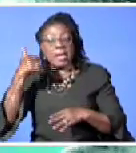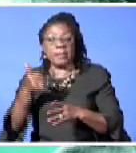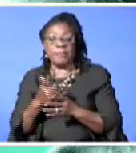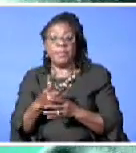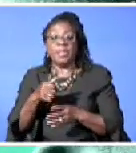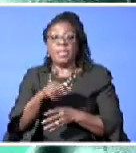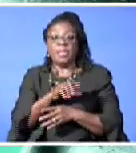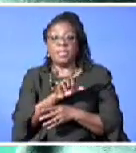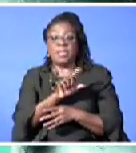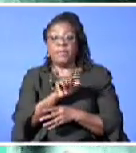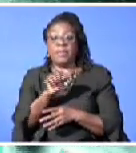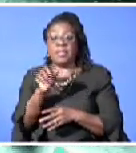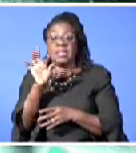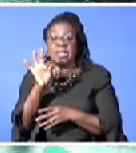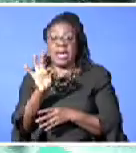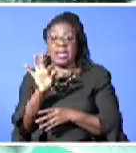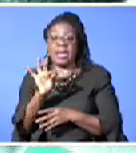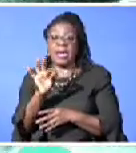702-9967,